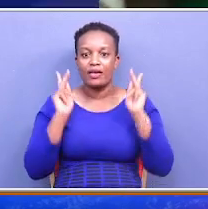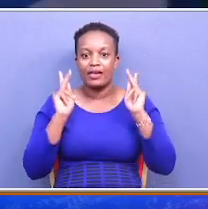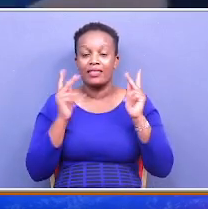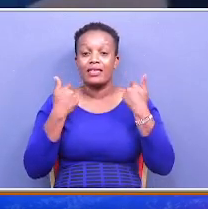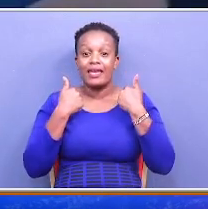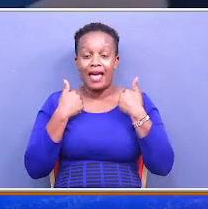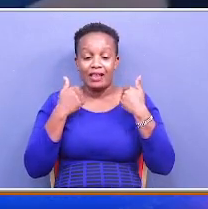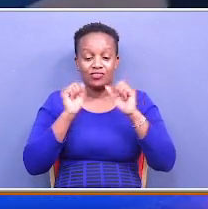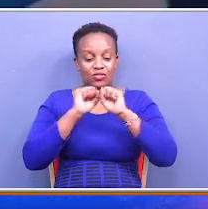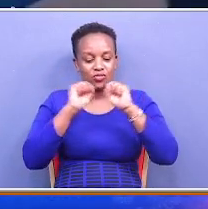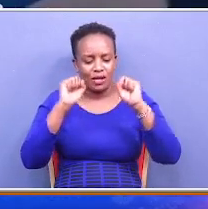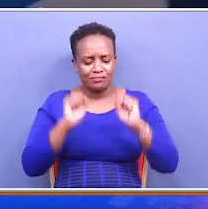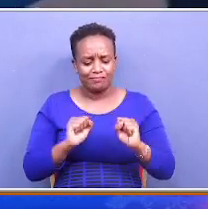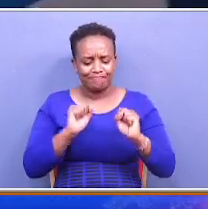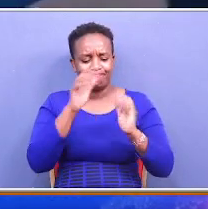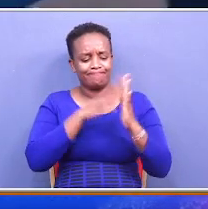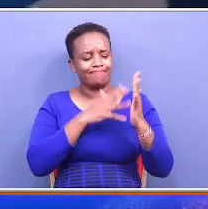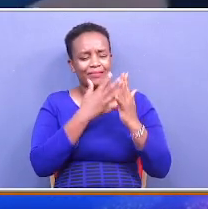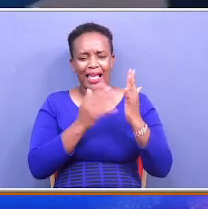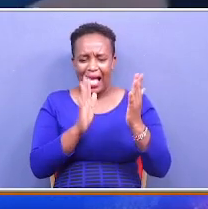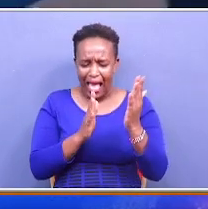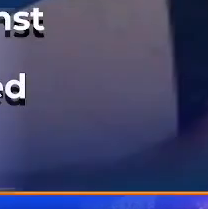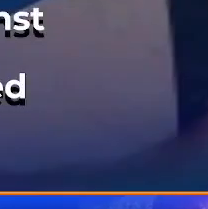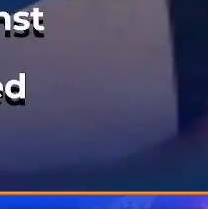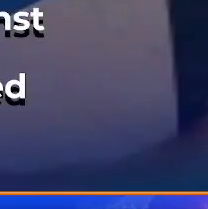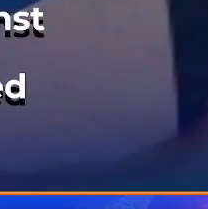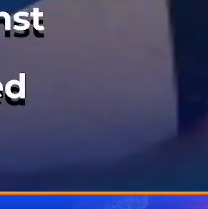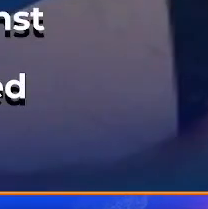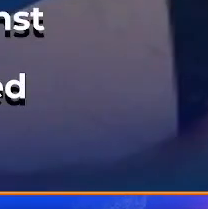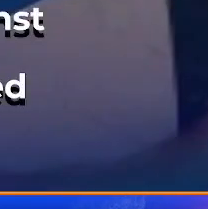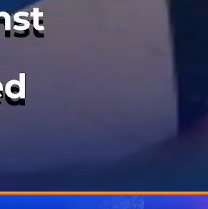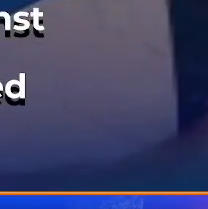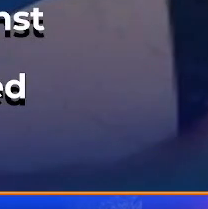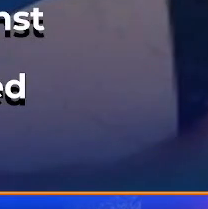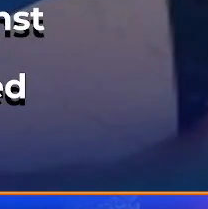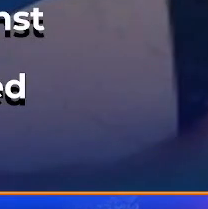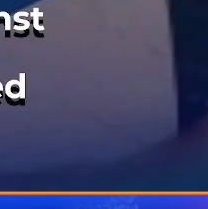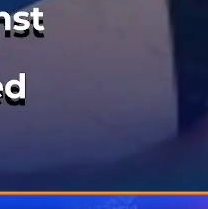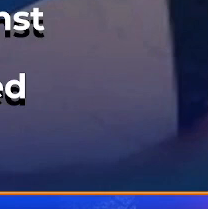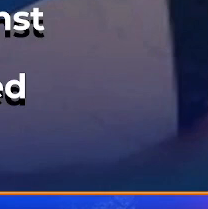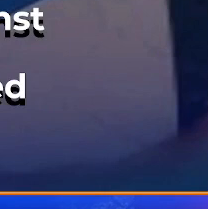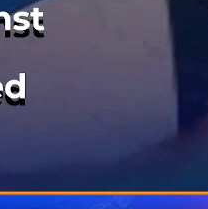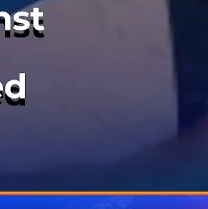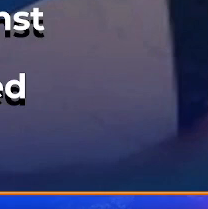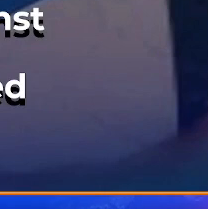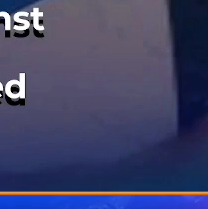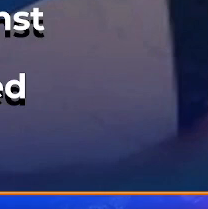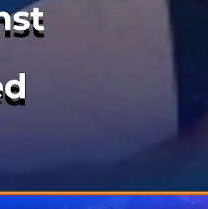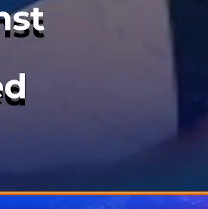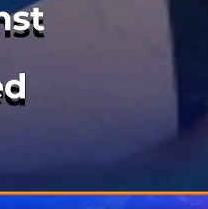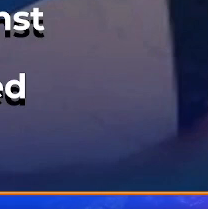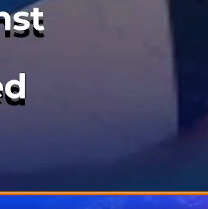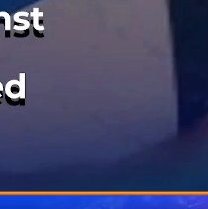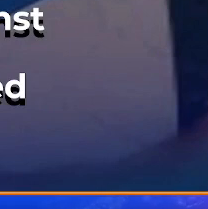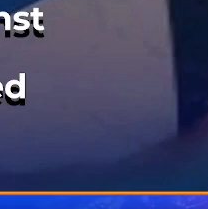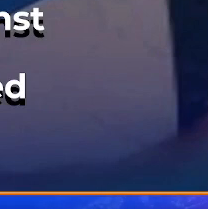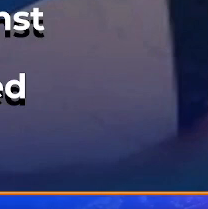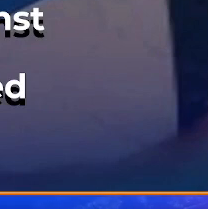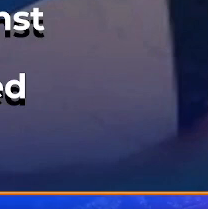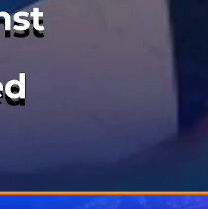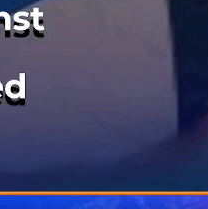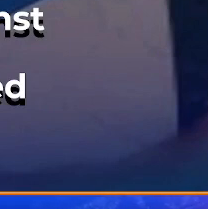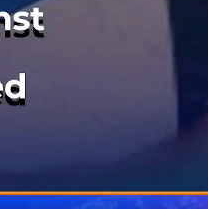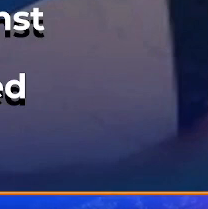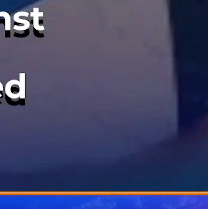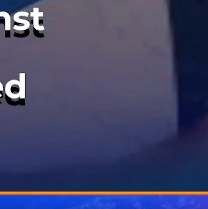structure doctrine does not apply to Kenya and hence any section of the constitution can be amended. Civil proceedings cannot